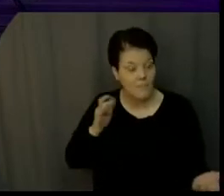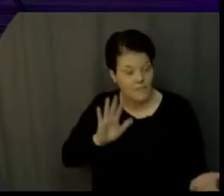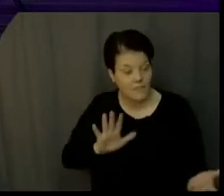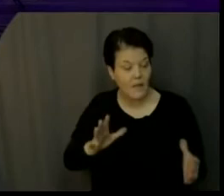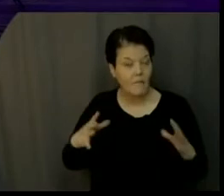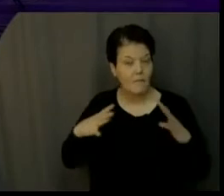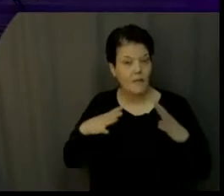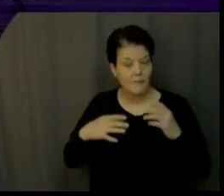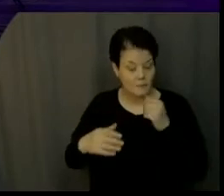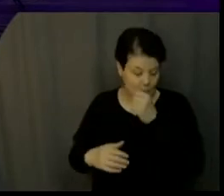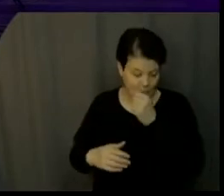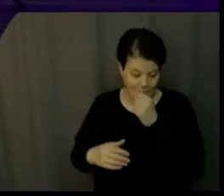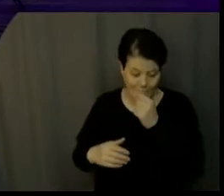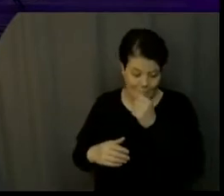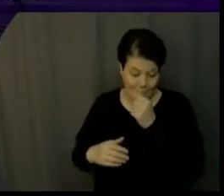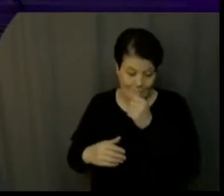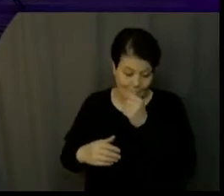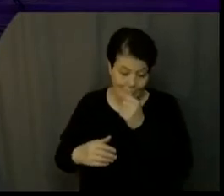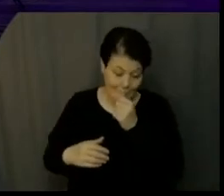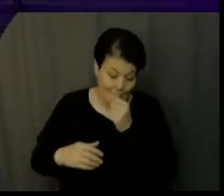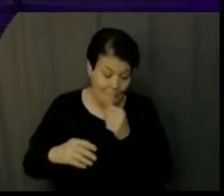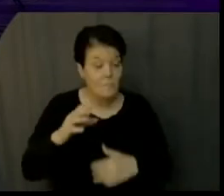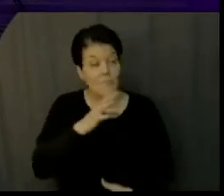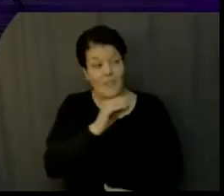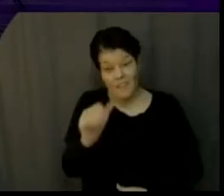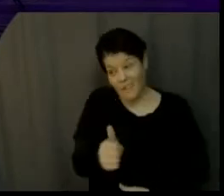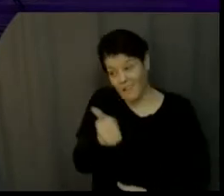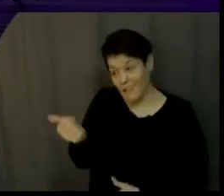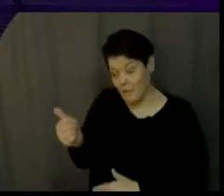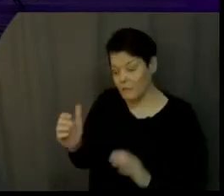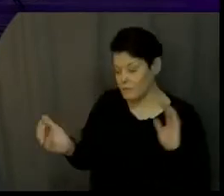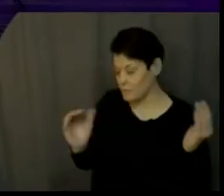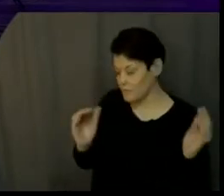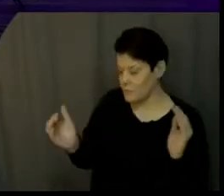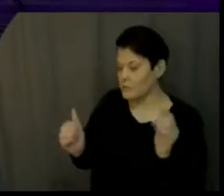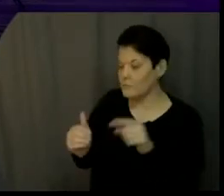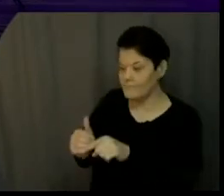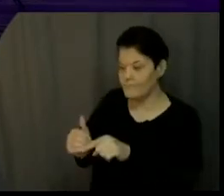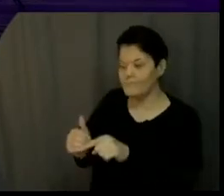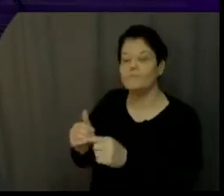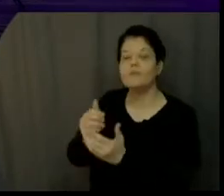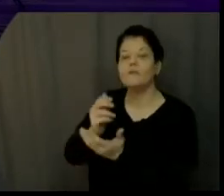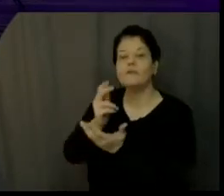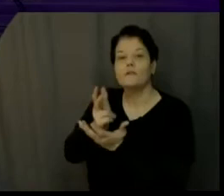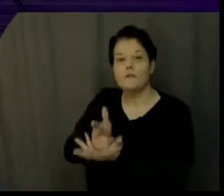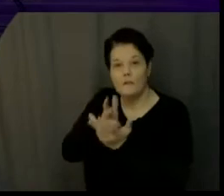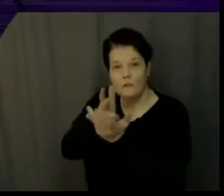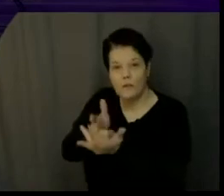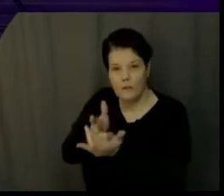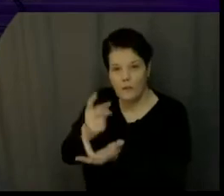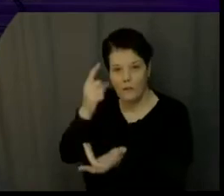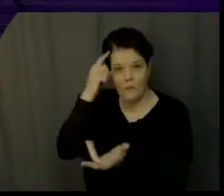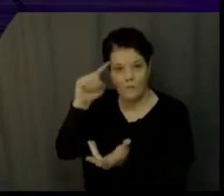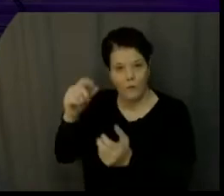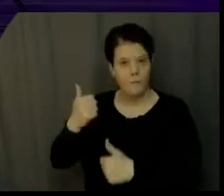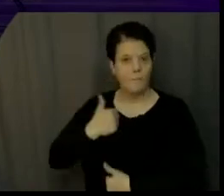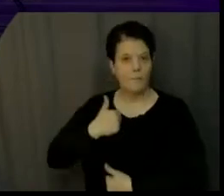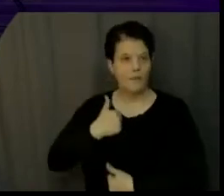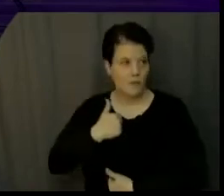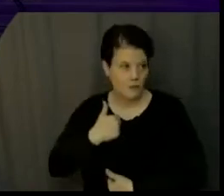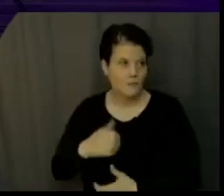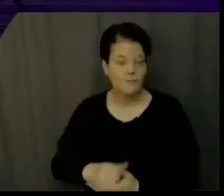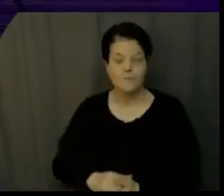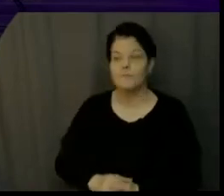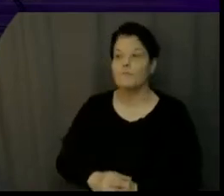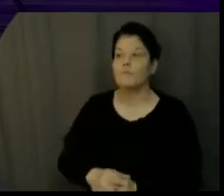And so you've got that, the cruise liner, and then you have this aircraft carrier where everyone has a job, everyone has a